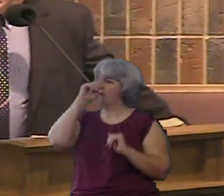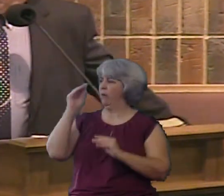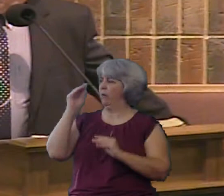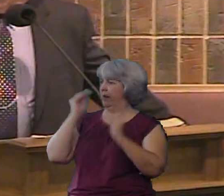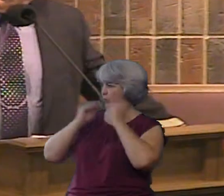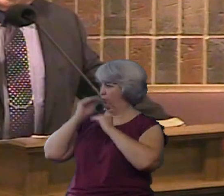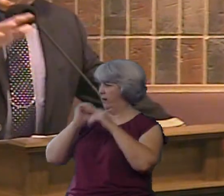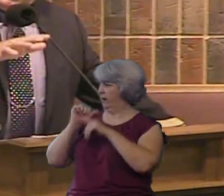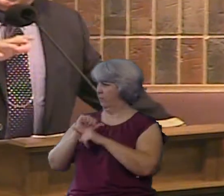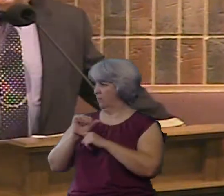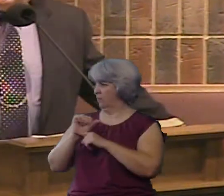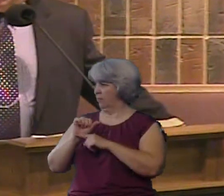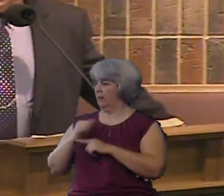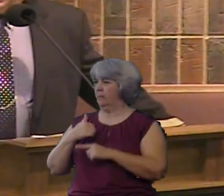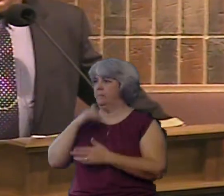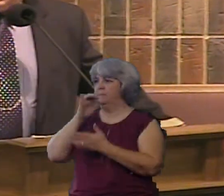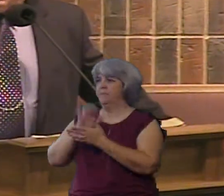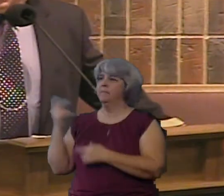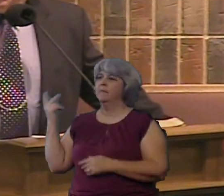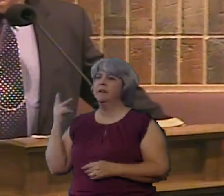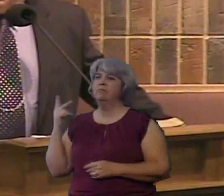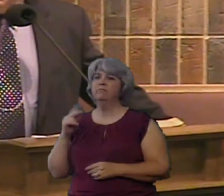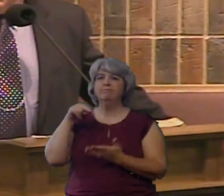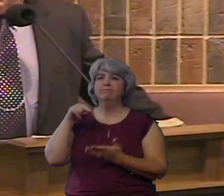Libby and I were looking through their Bible class